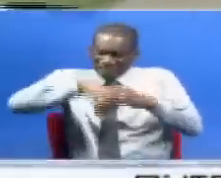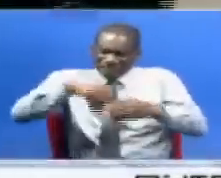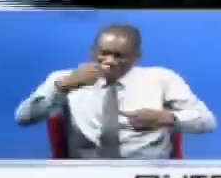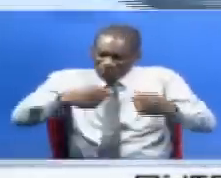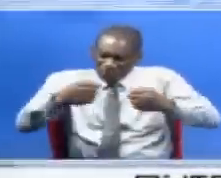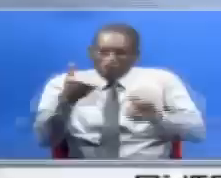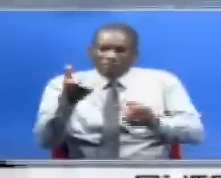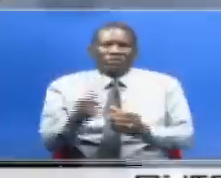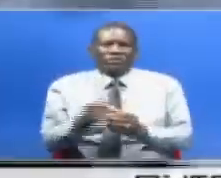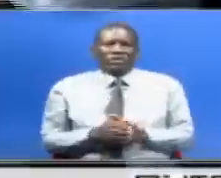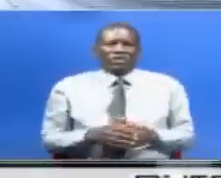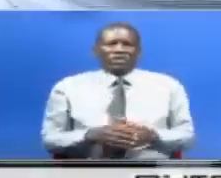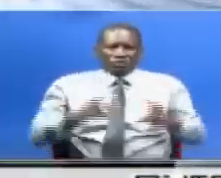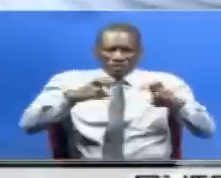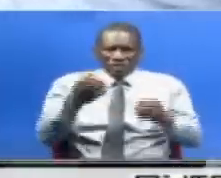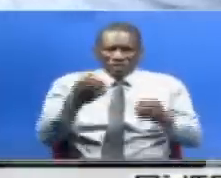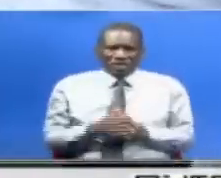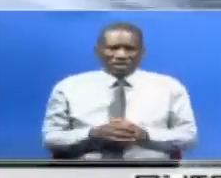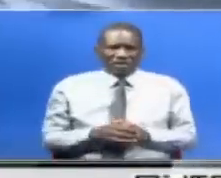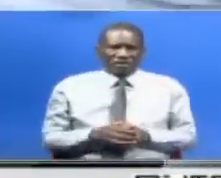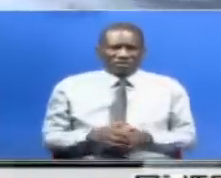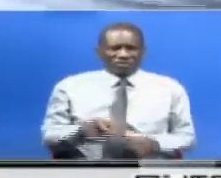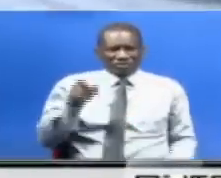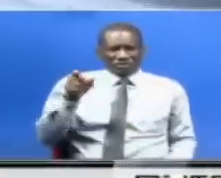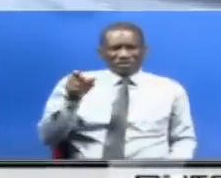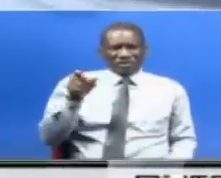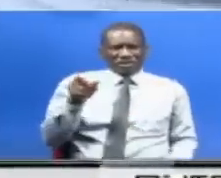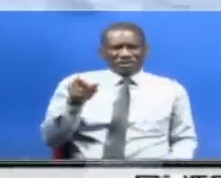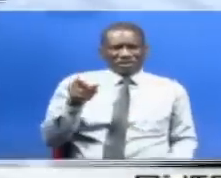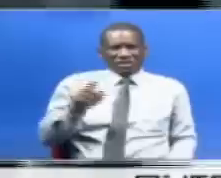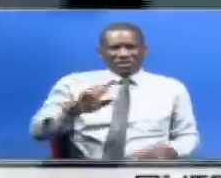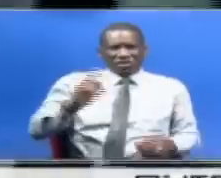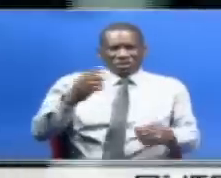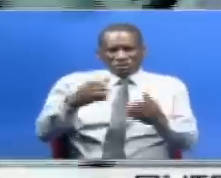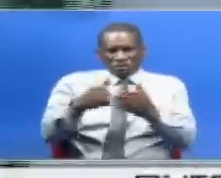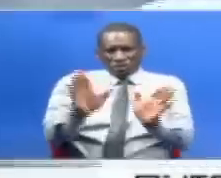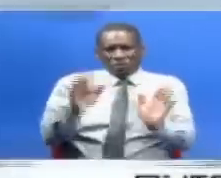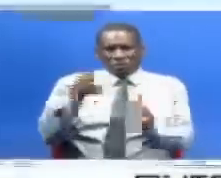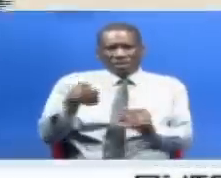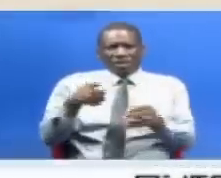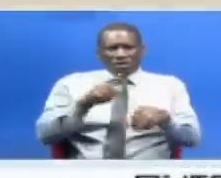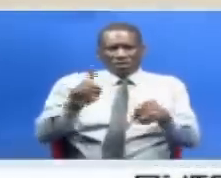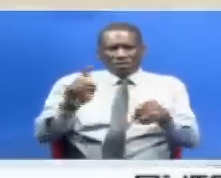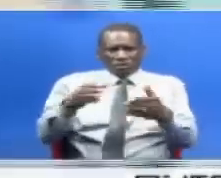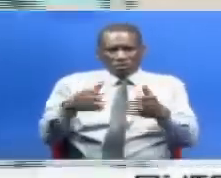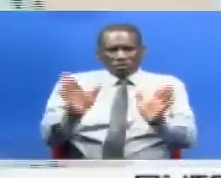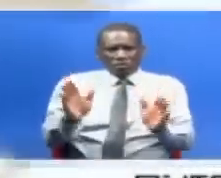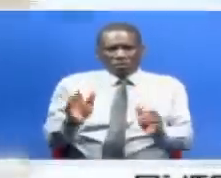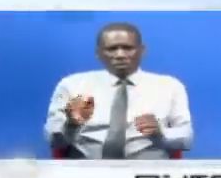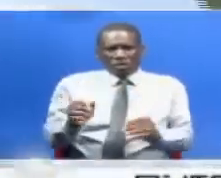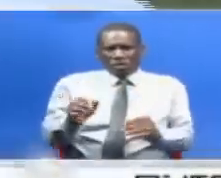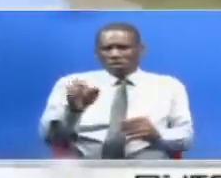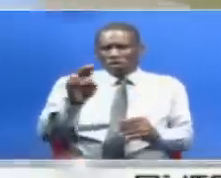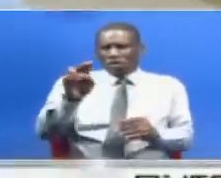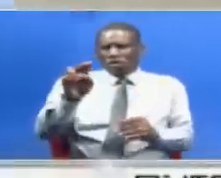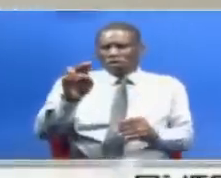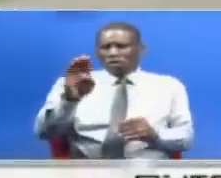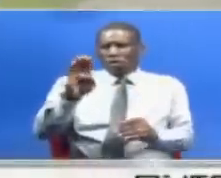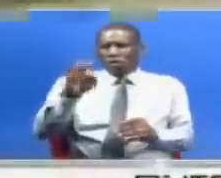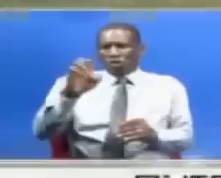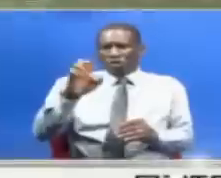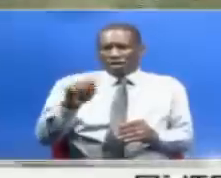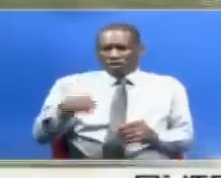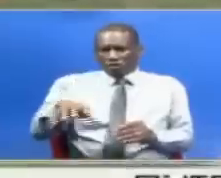monster? Let's take a look. Obviously, once you open the bonnet, you're not likely to